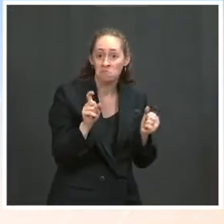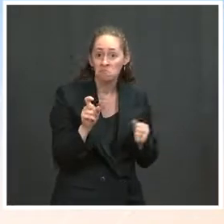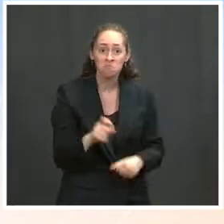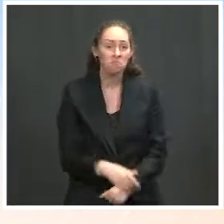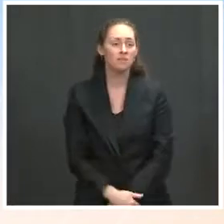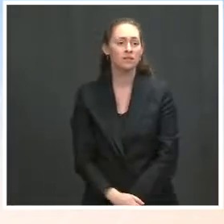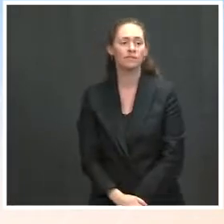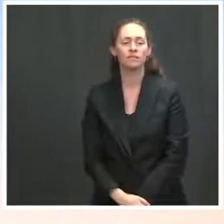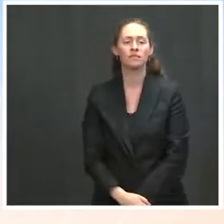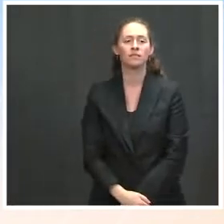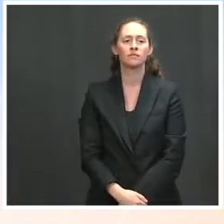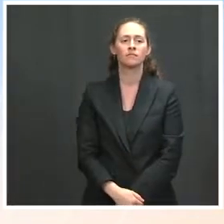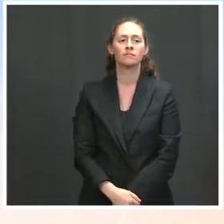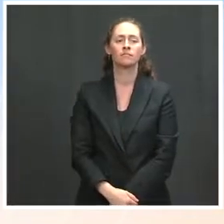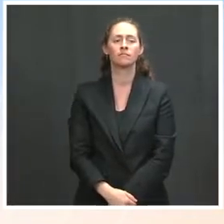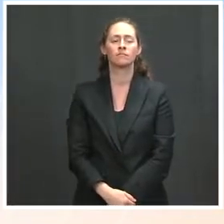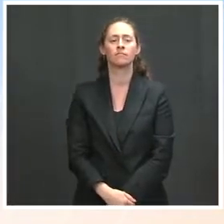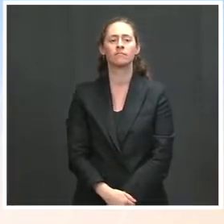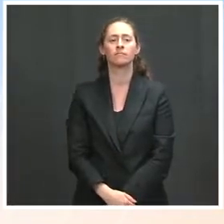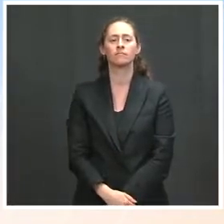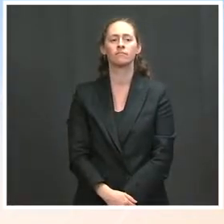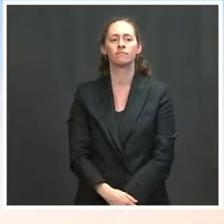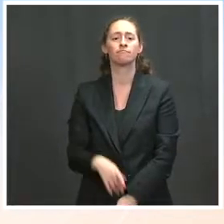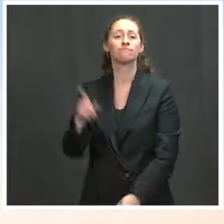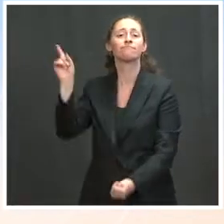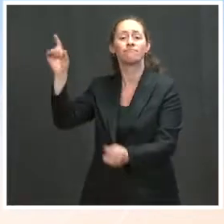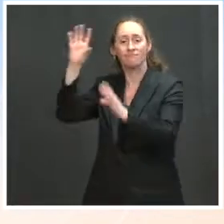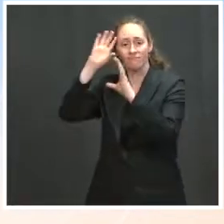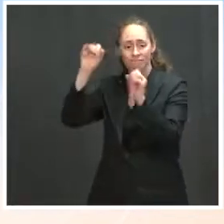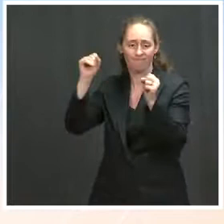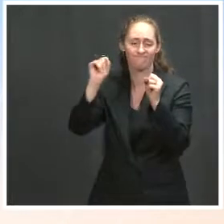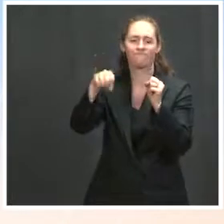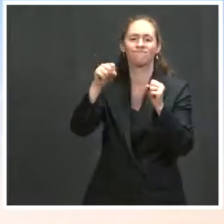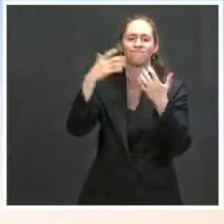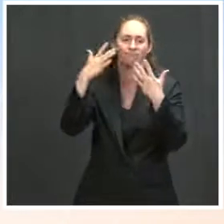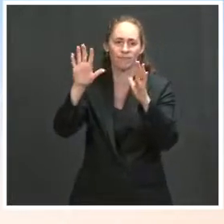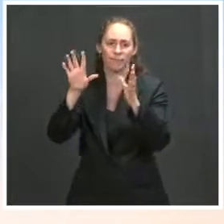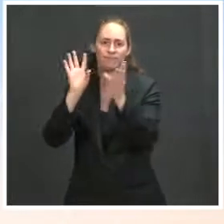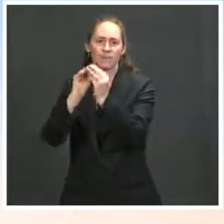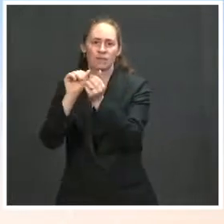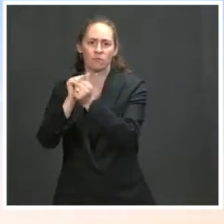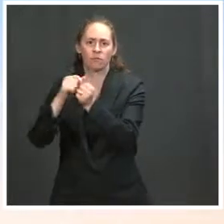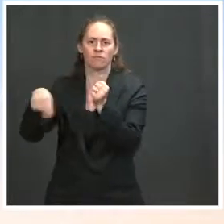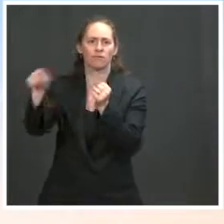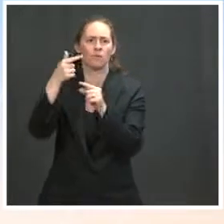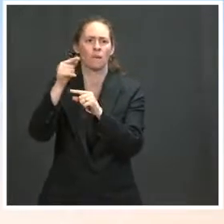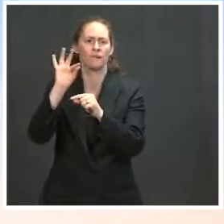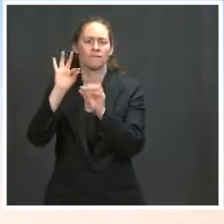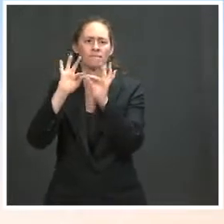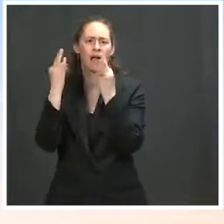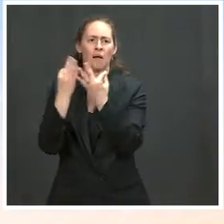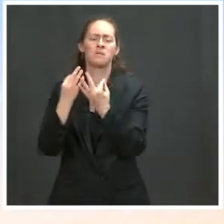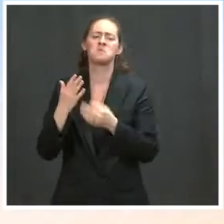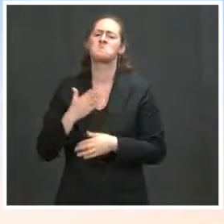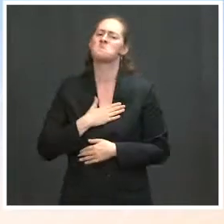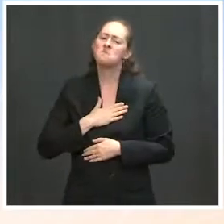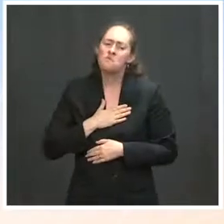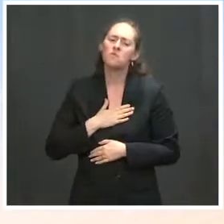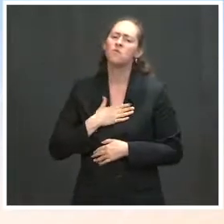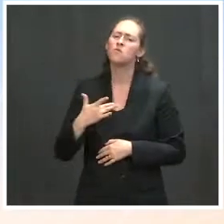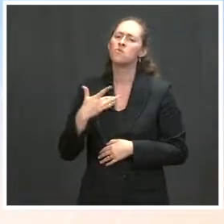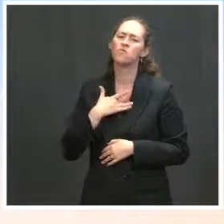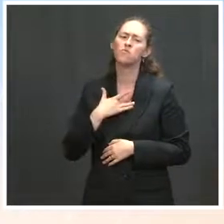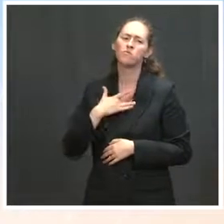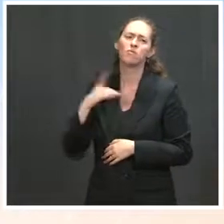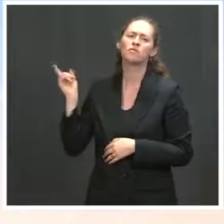his meeting with the Floyd family yesterday, this is deeply personal to the president. Over the last year, he's gotten to know